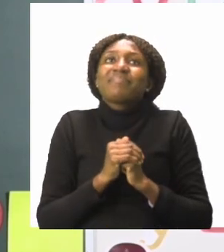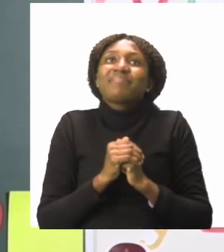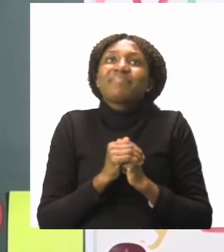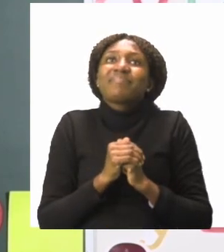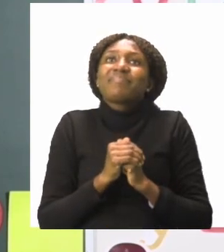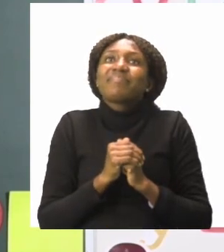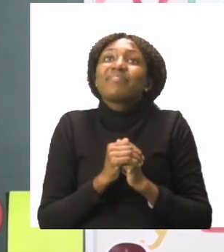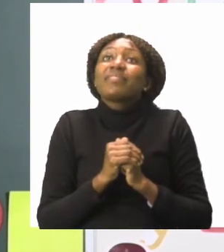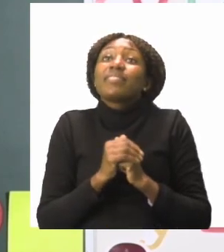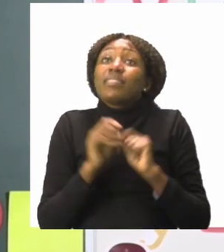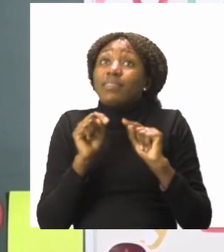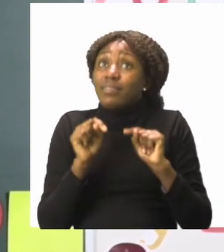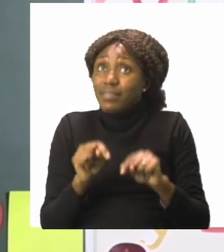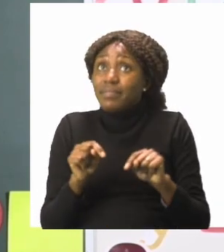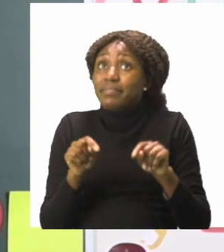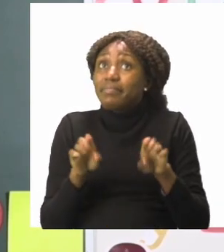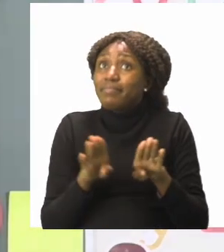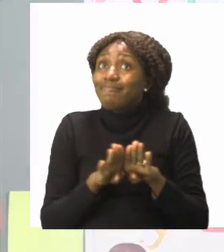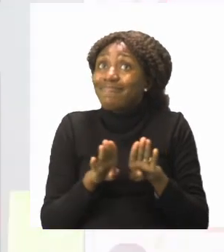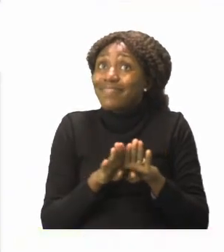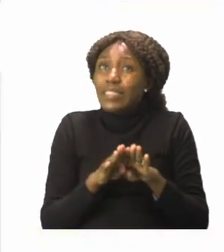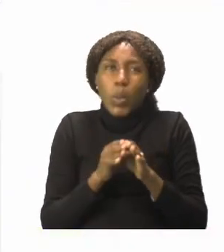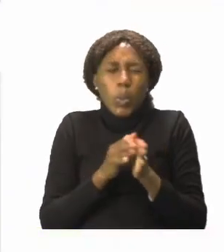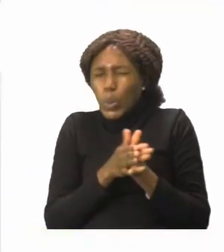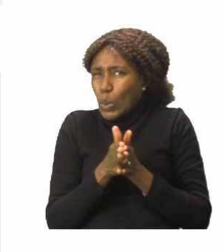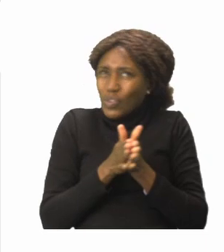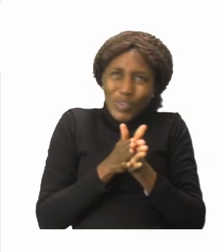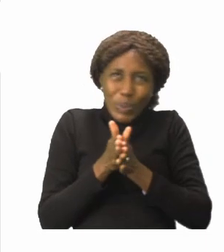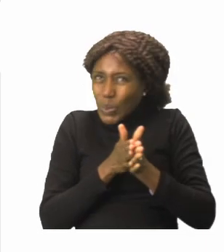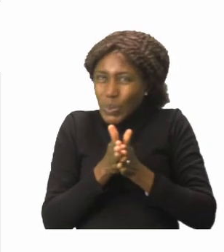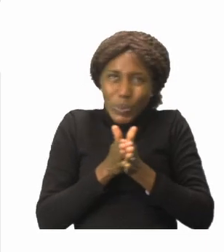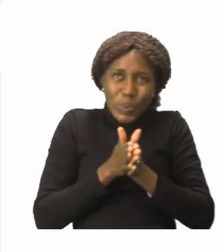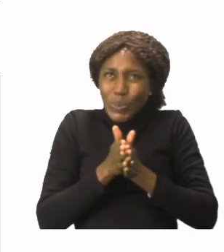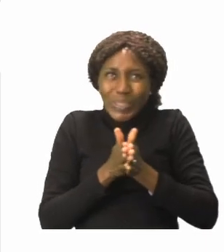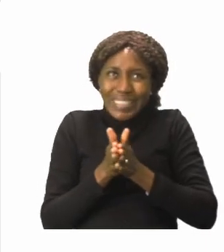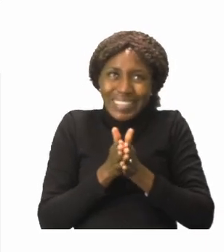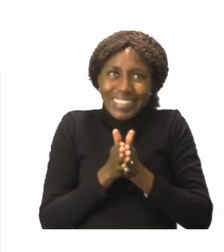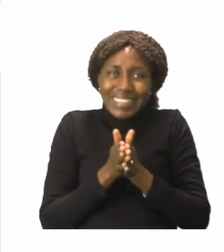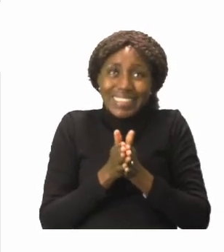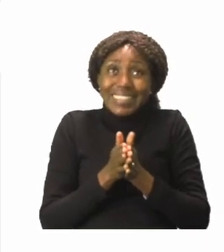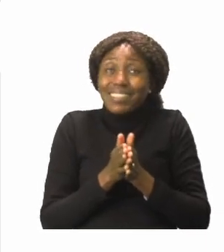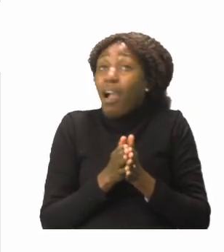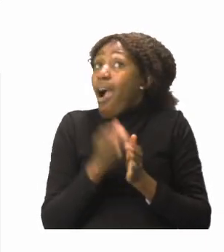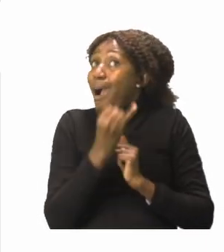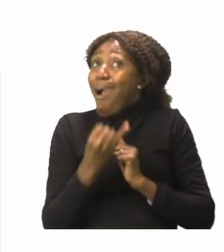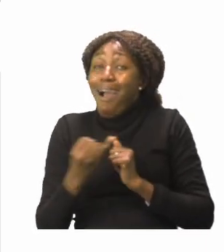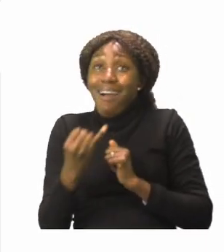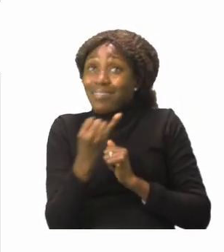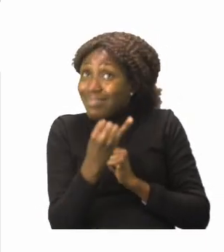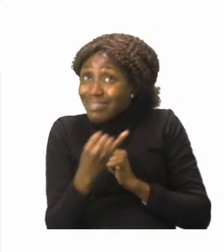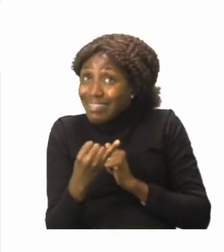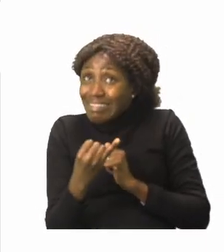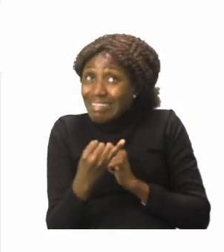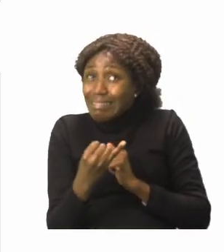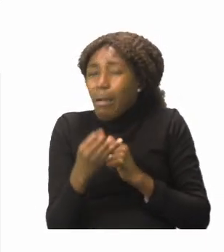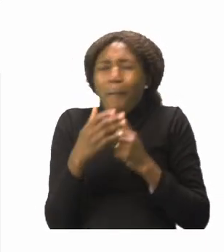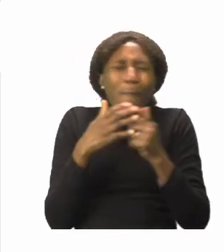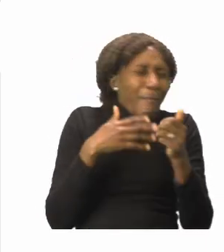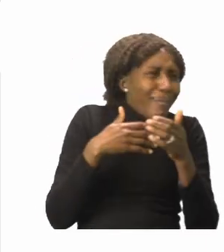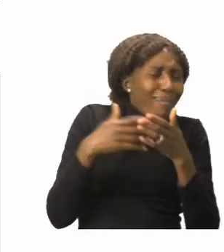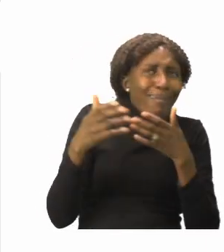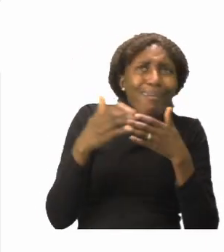4, we are going to be doing something very exciting. We are going to be drawing any type